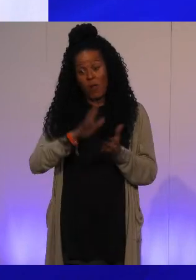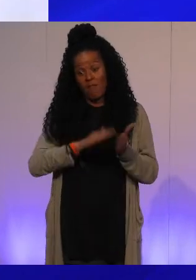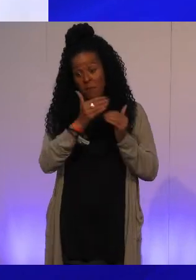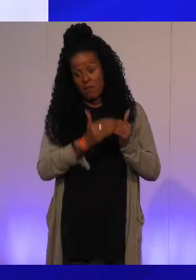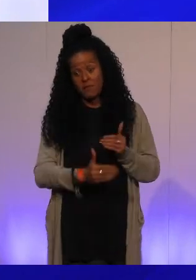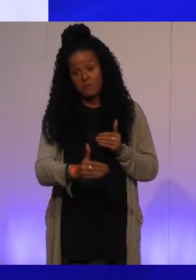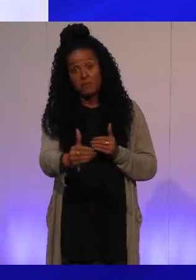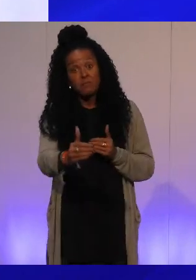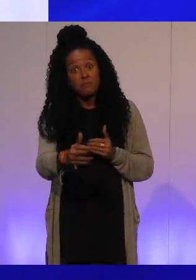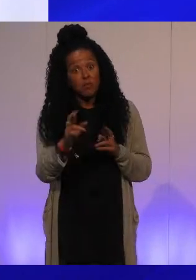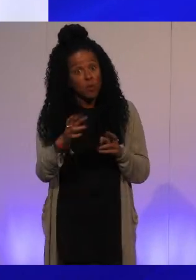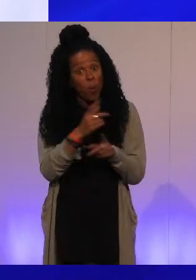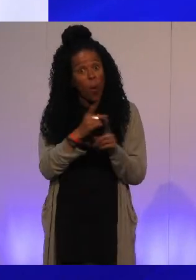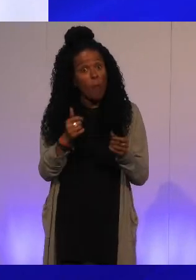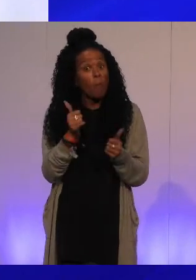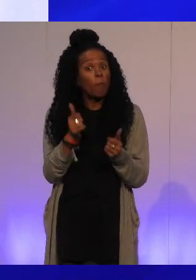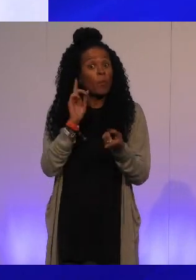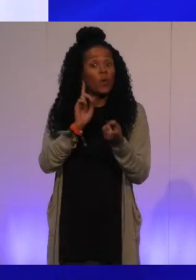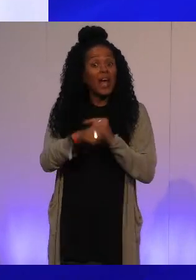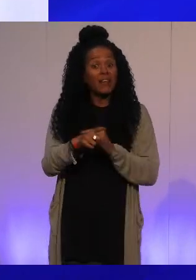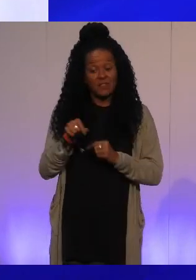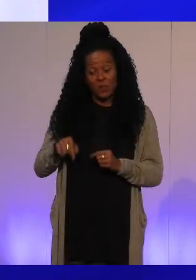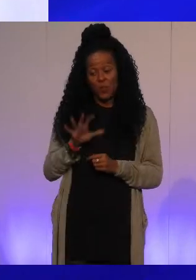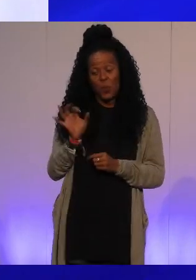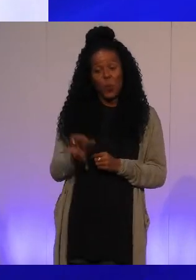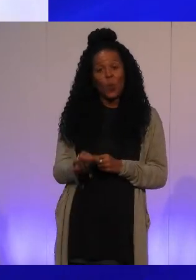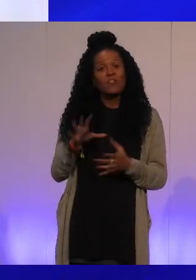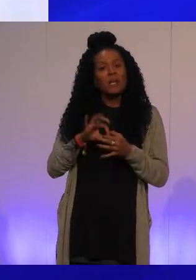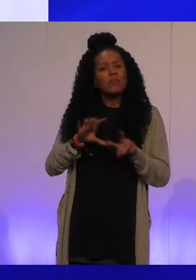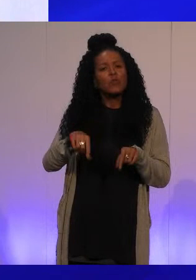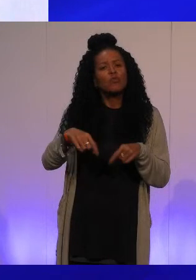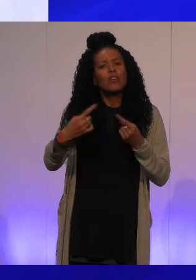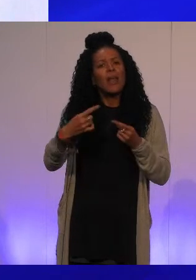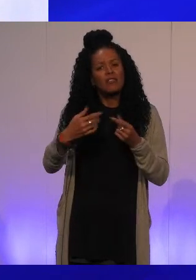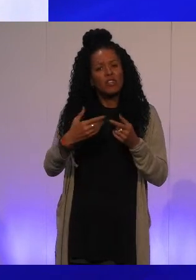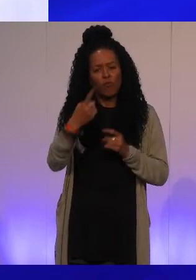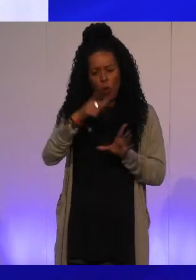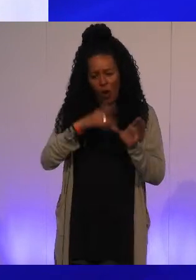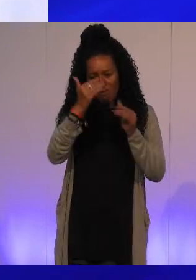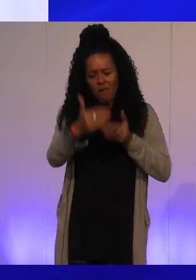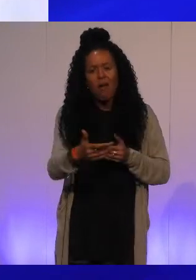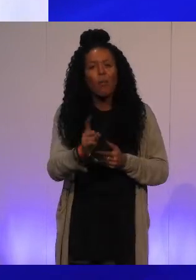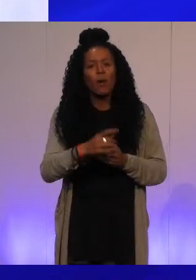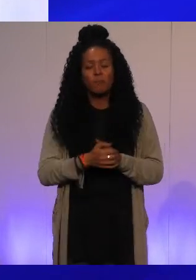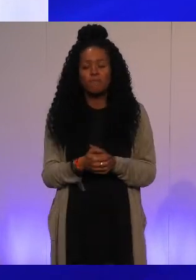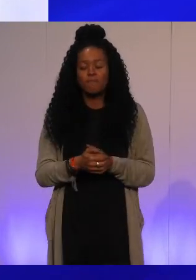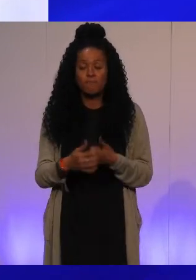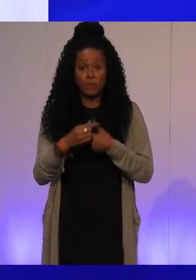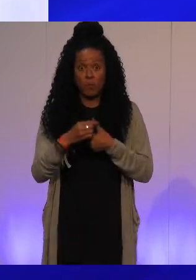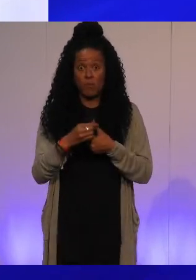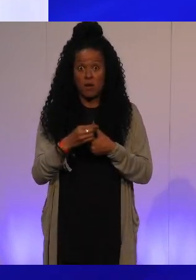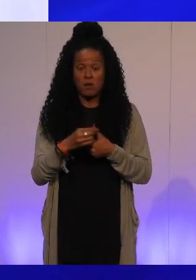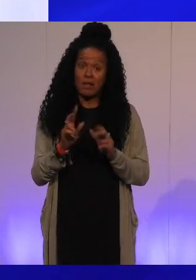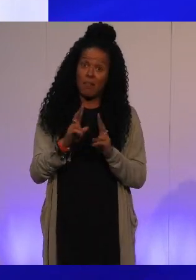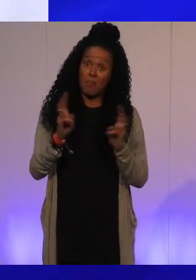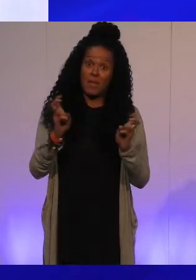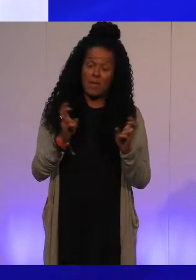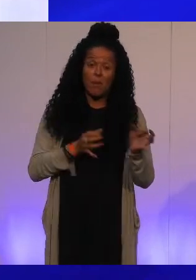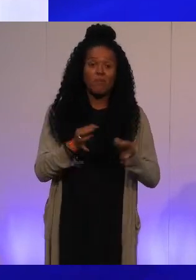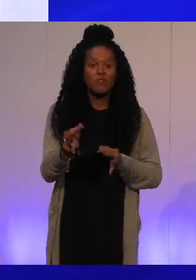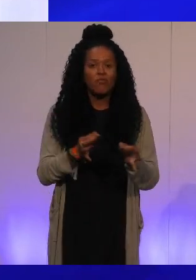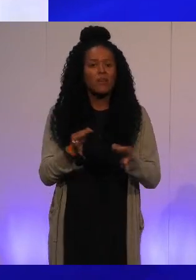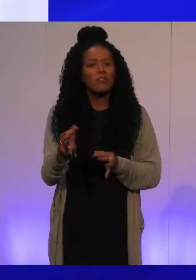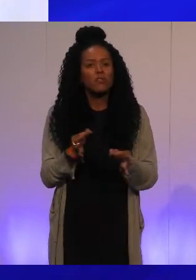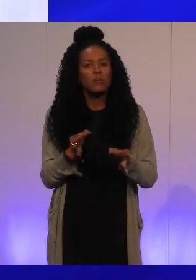So I hope that's going to be a really good answer to the question about challenges for the coming year. So the first theme in the strategy, Margaret, is